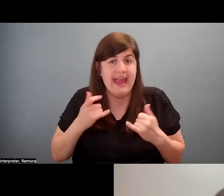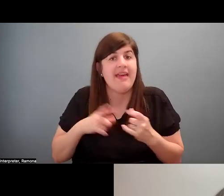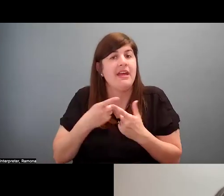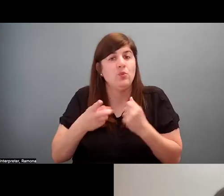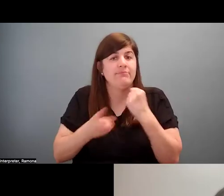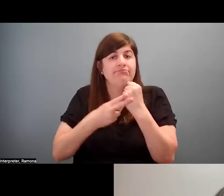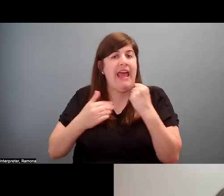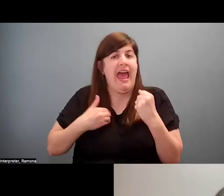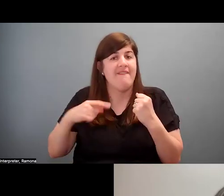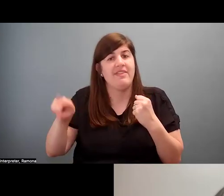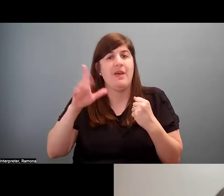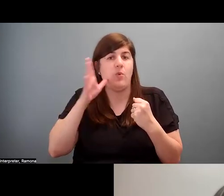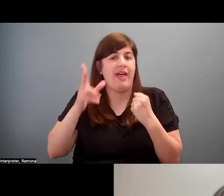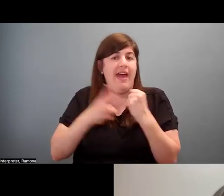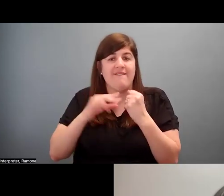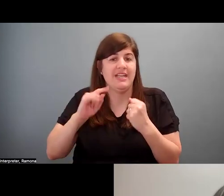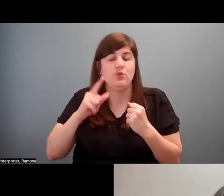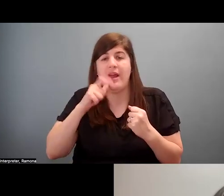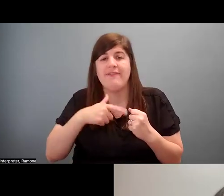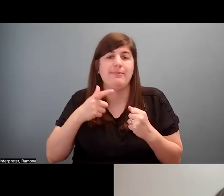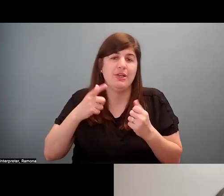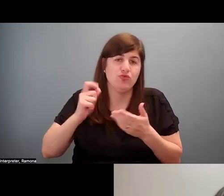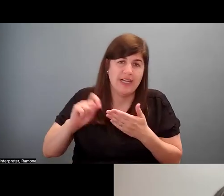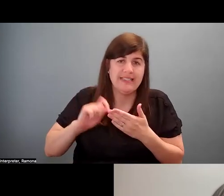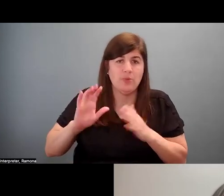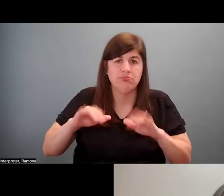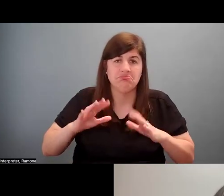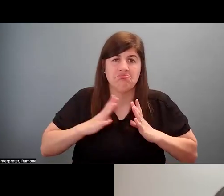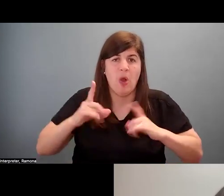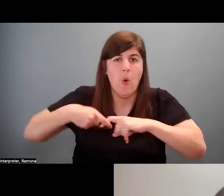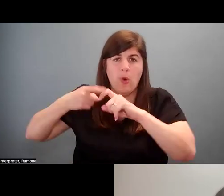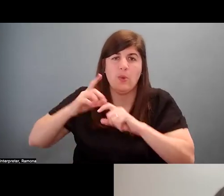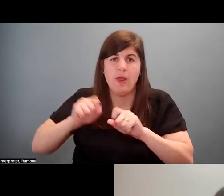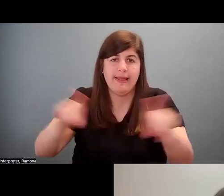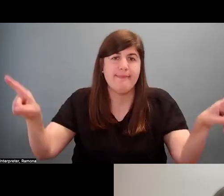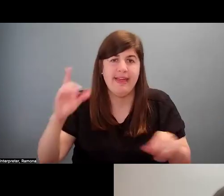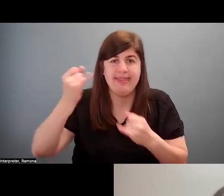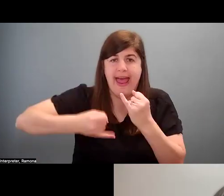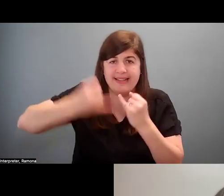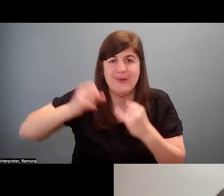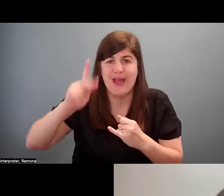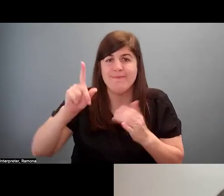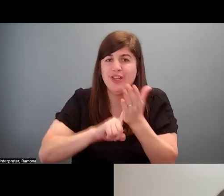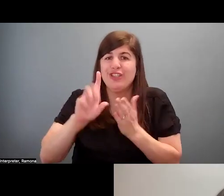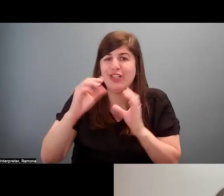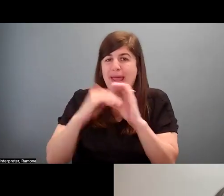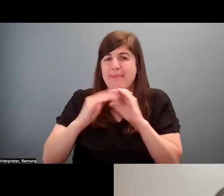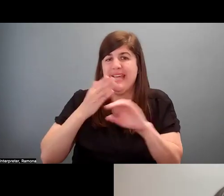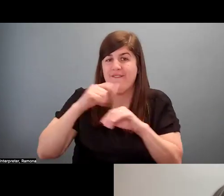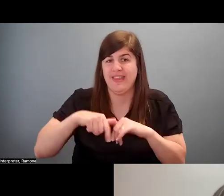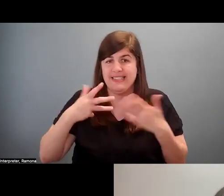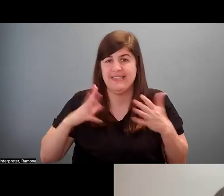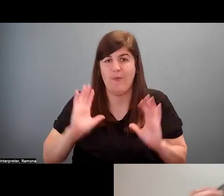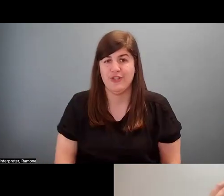it at Yes. your disposal. And So then, you don't have to be like writing down a thing, right? yes, you'll Perfect. All be right, able we'll to send it download. to you. Check your emails after this.